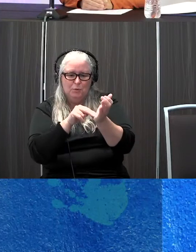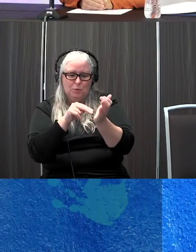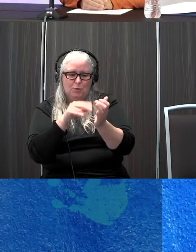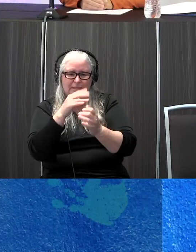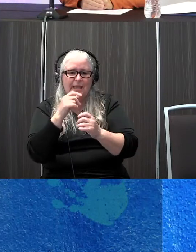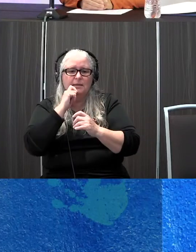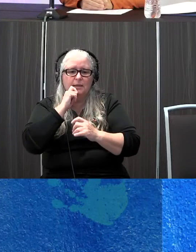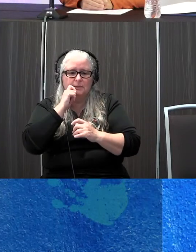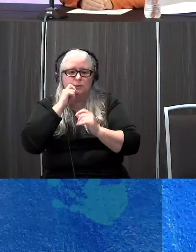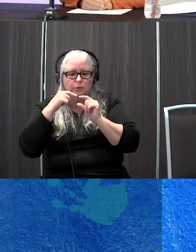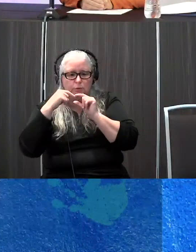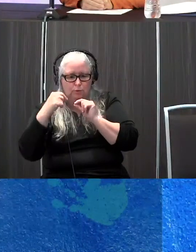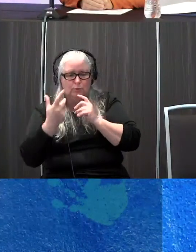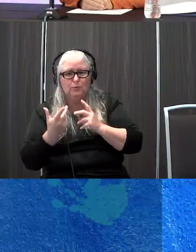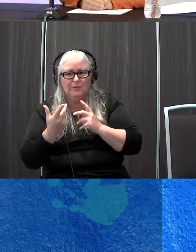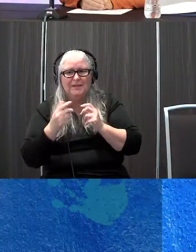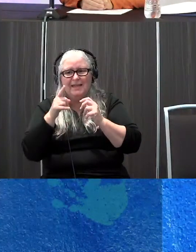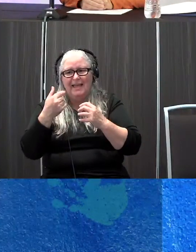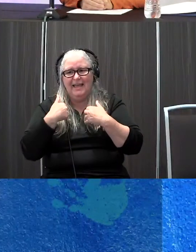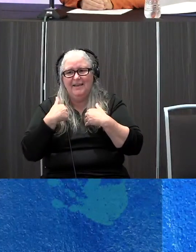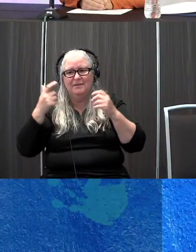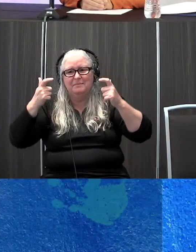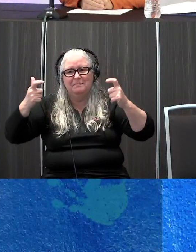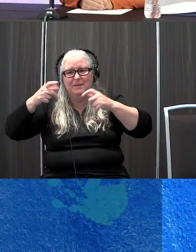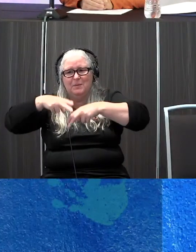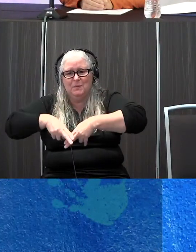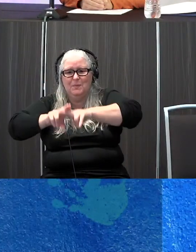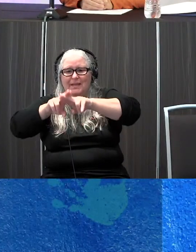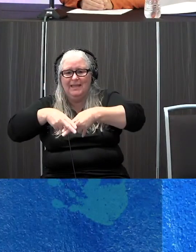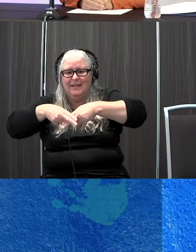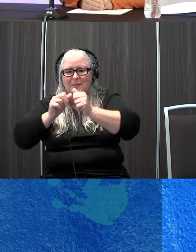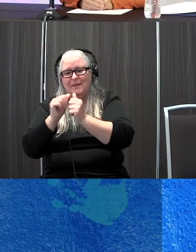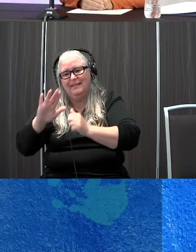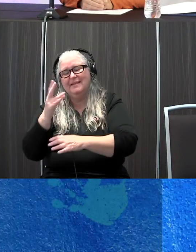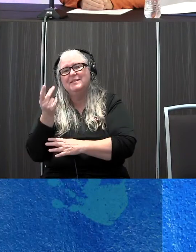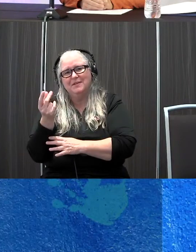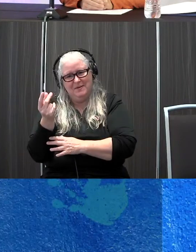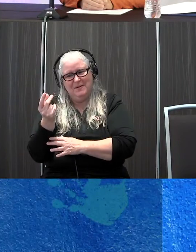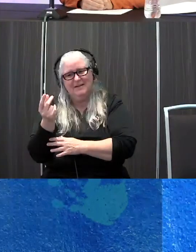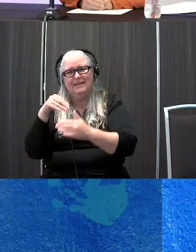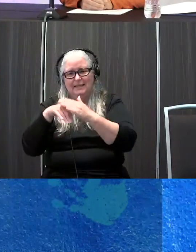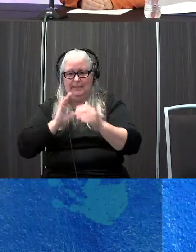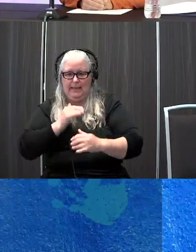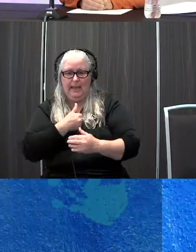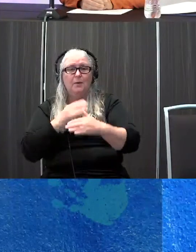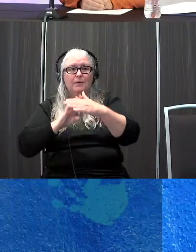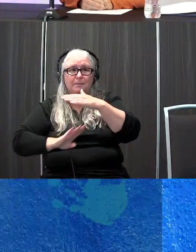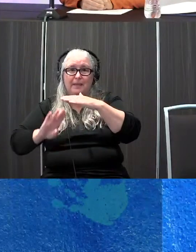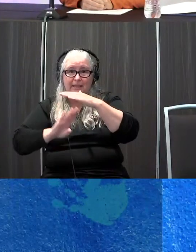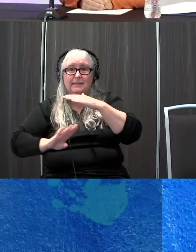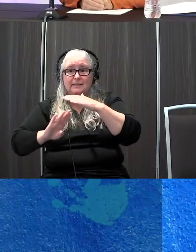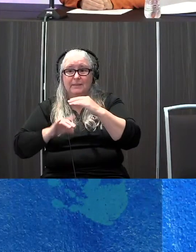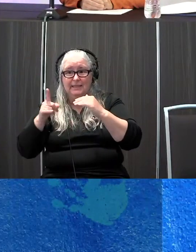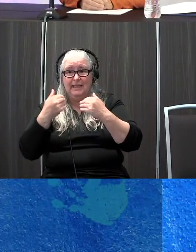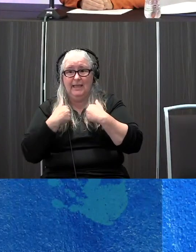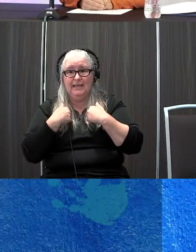He's in a big swing we have in our basement with his dog. And then he has his